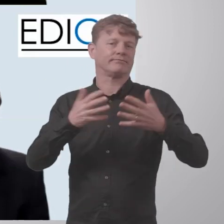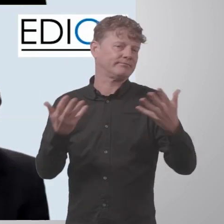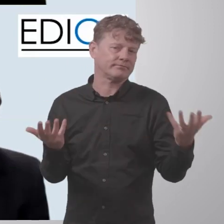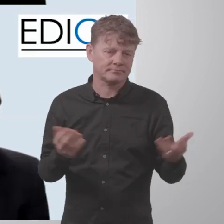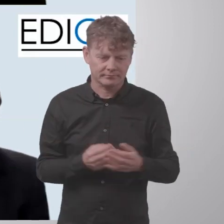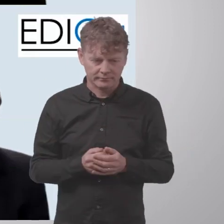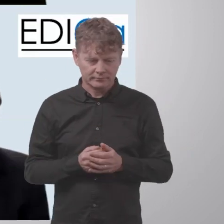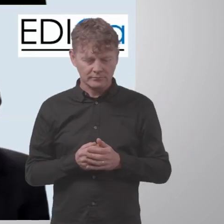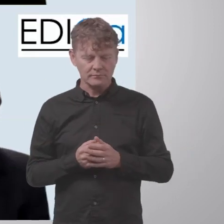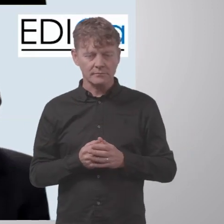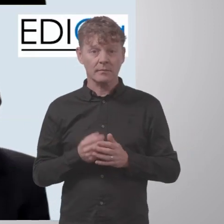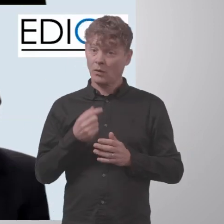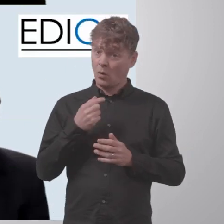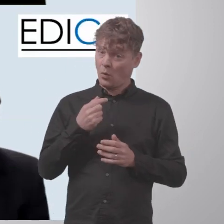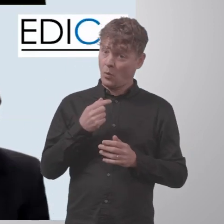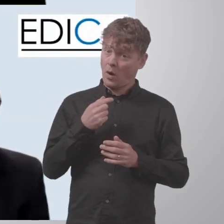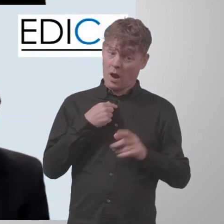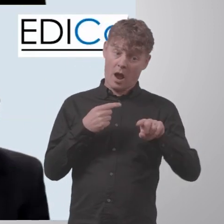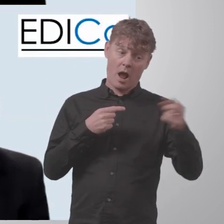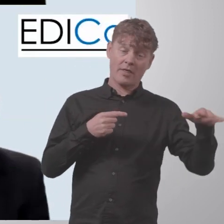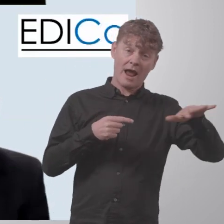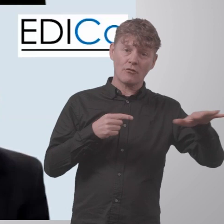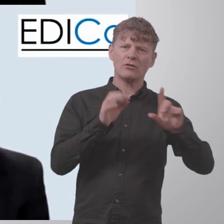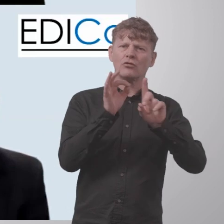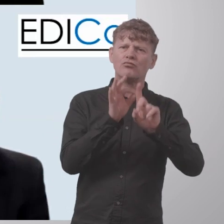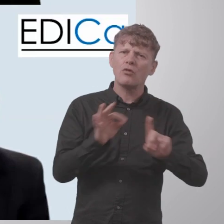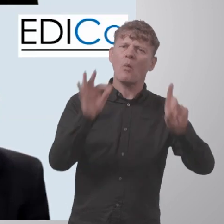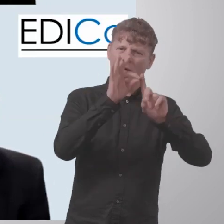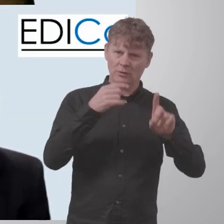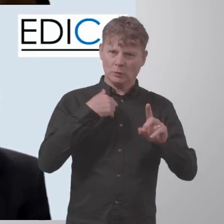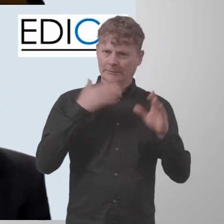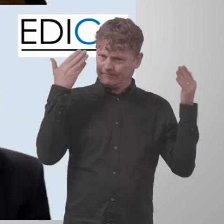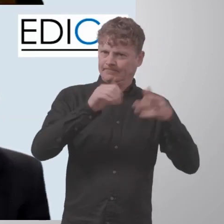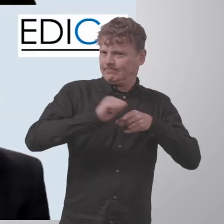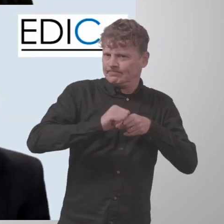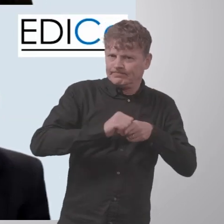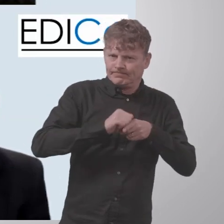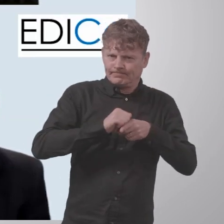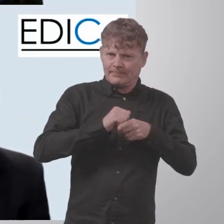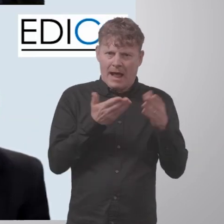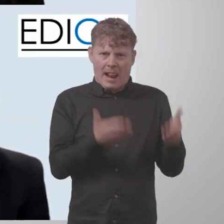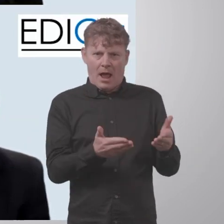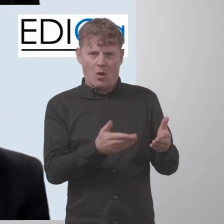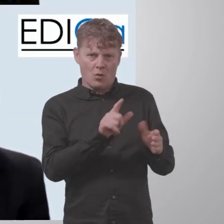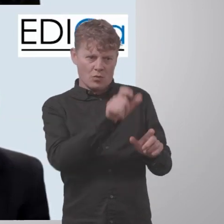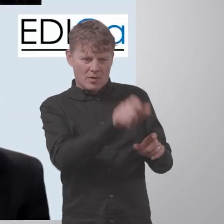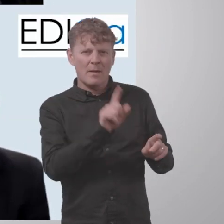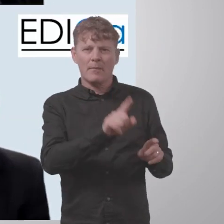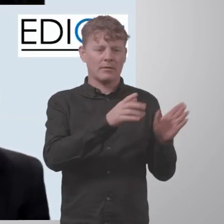parts of our practice around promoting colleagues in university settings. We allow that kind of thing, but we tend not to do it when it comes to publication